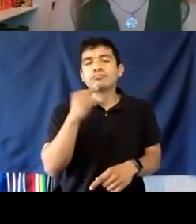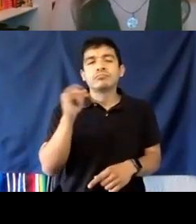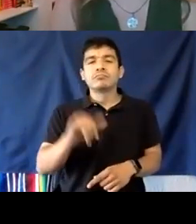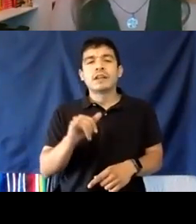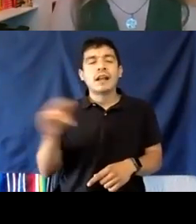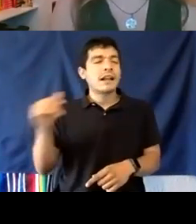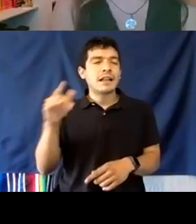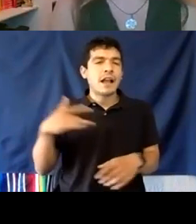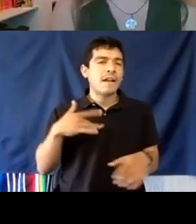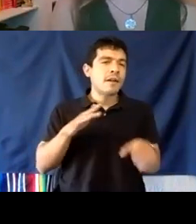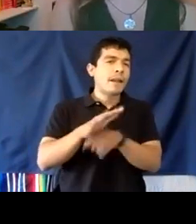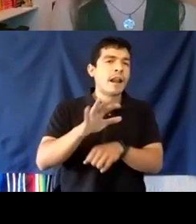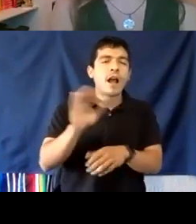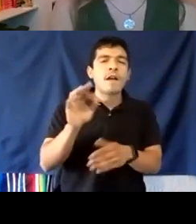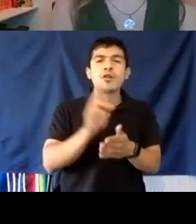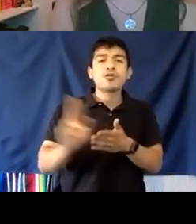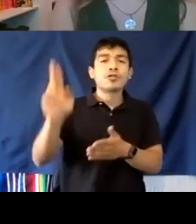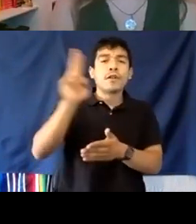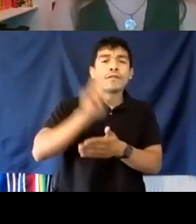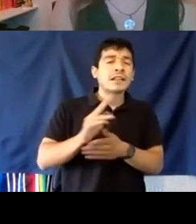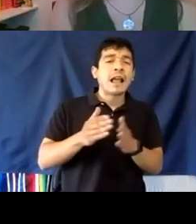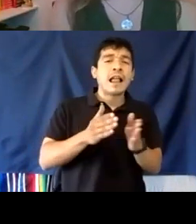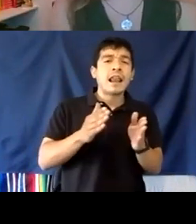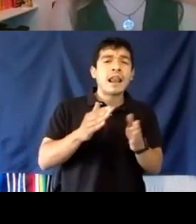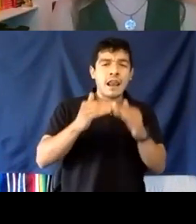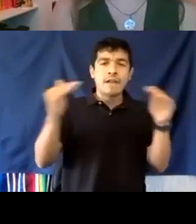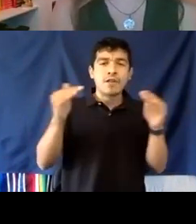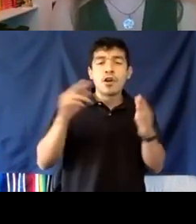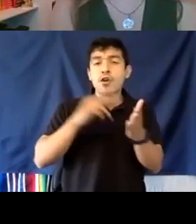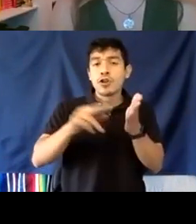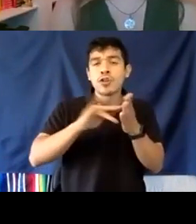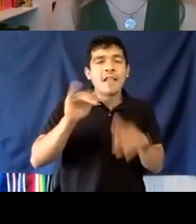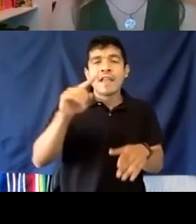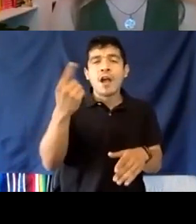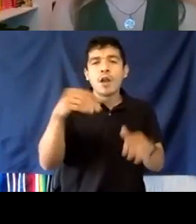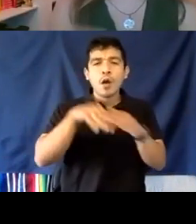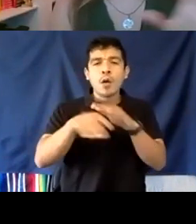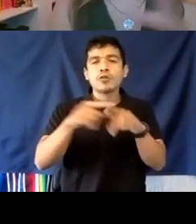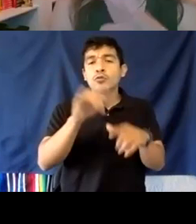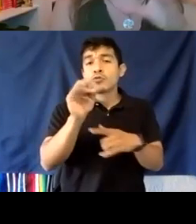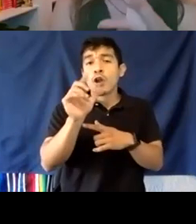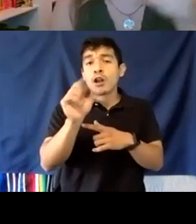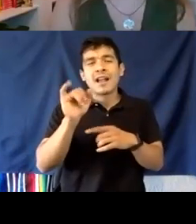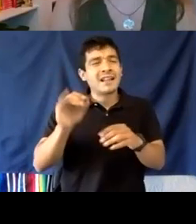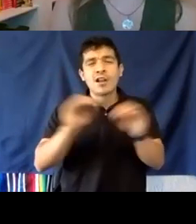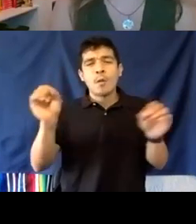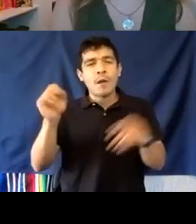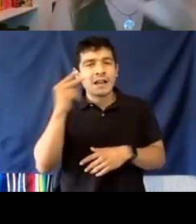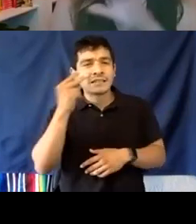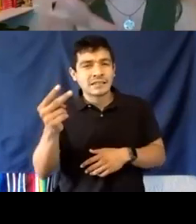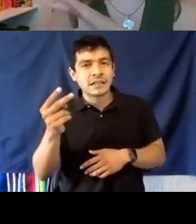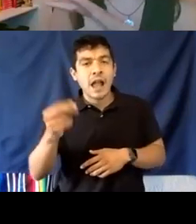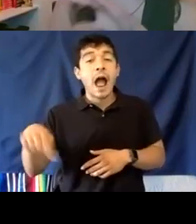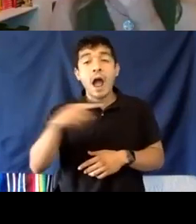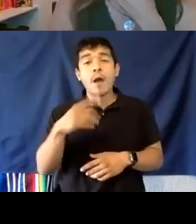there's plenty of university level research that only goes into journals and nobody can access it. And we do, we put out public